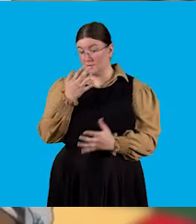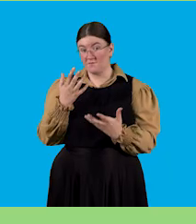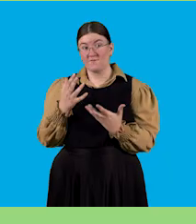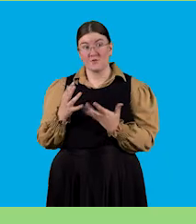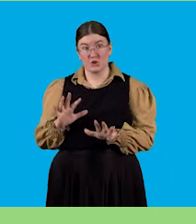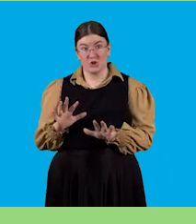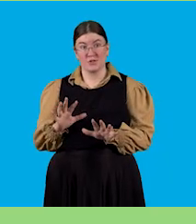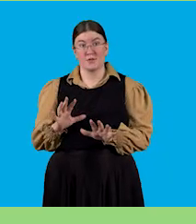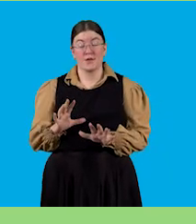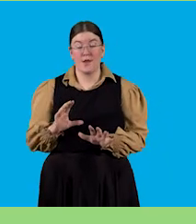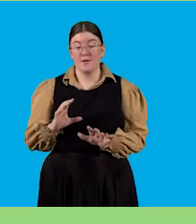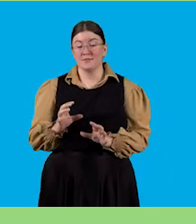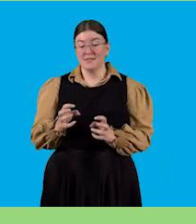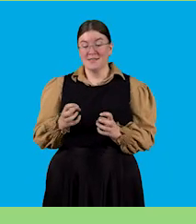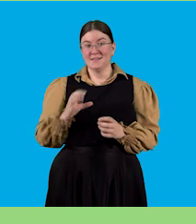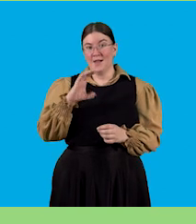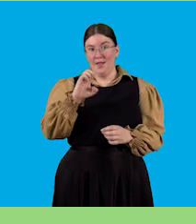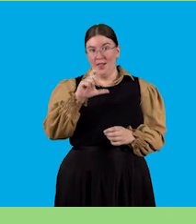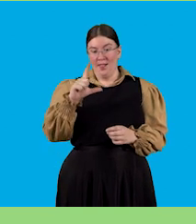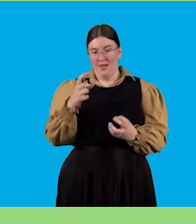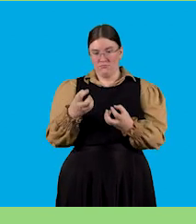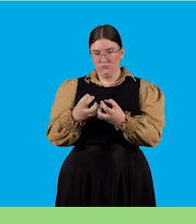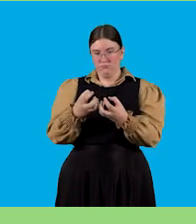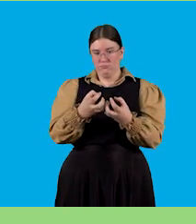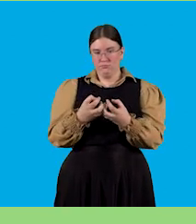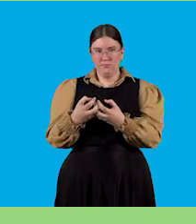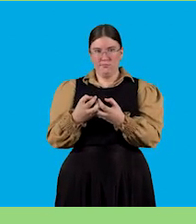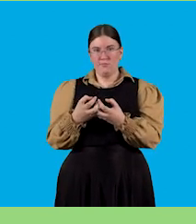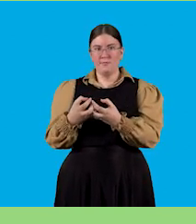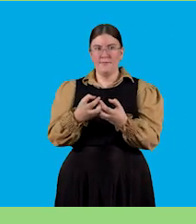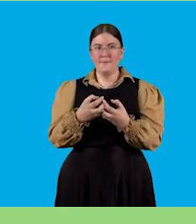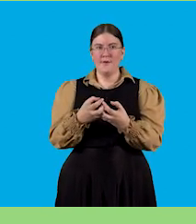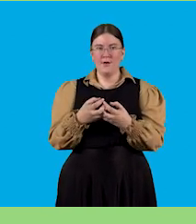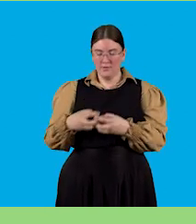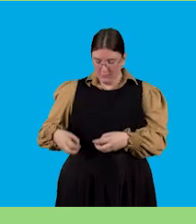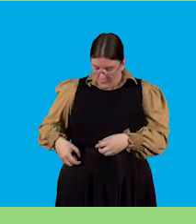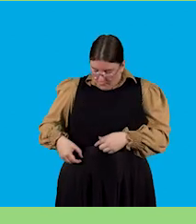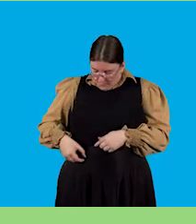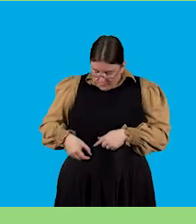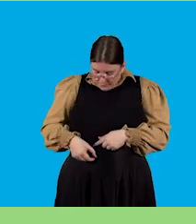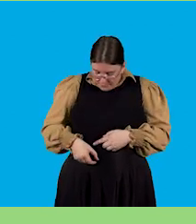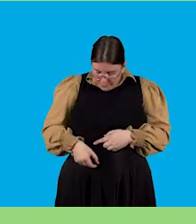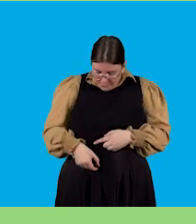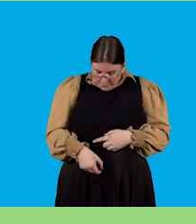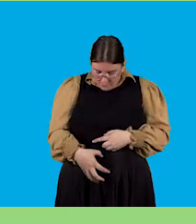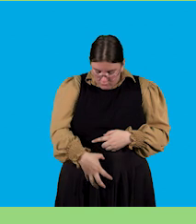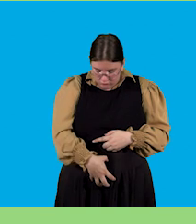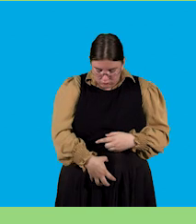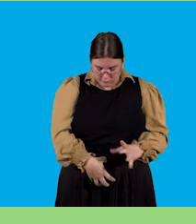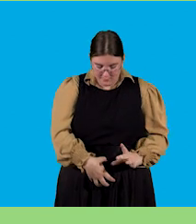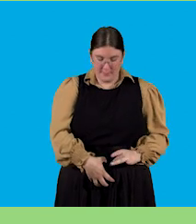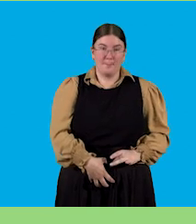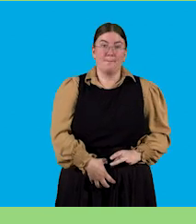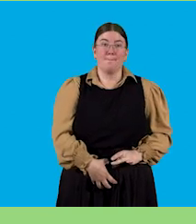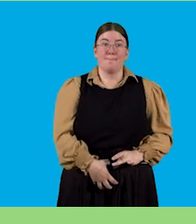Okay, we have mentioned that the ball of cells moves down the fallopian tubes towards the uterus. The zygote attaches to the